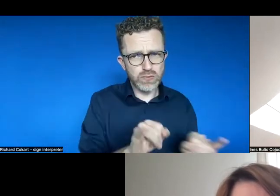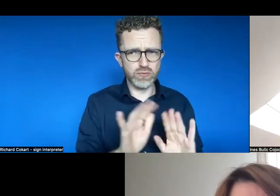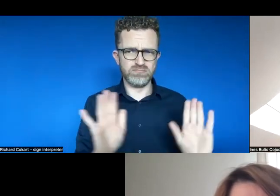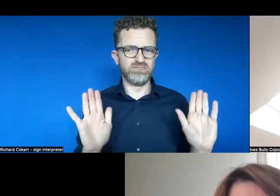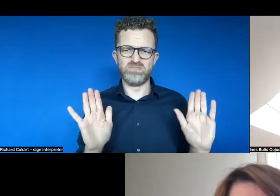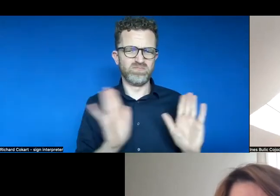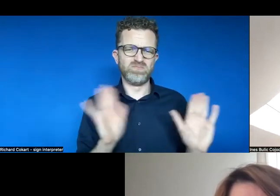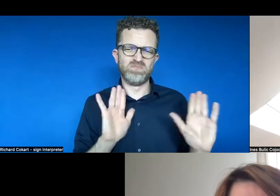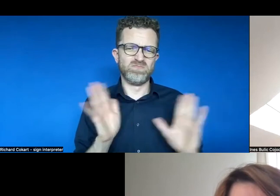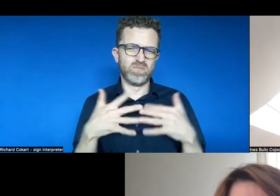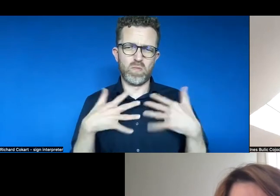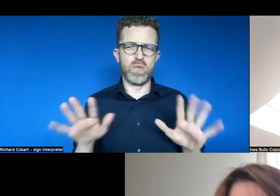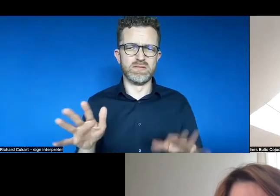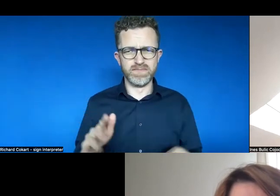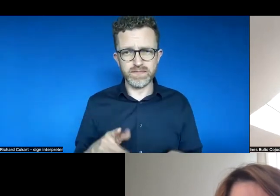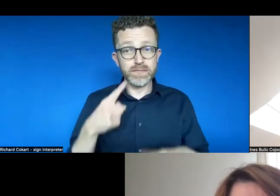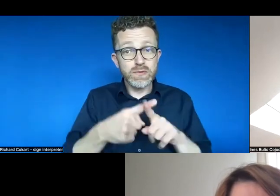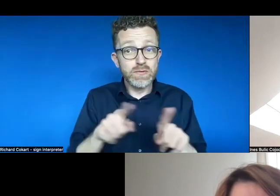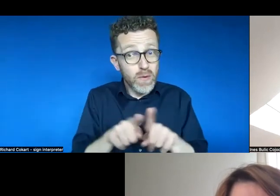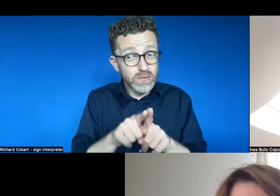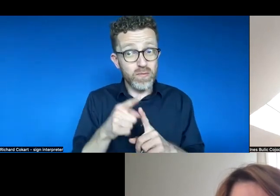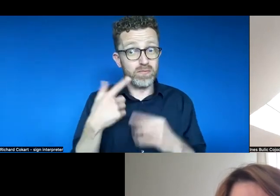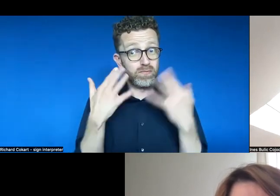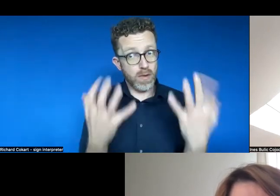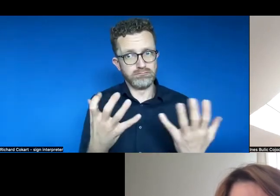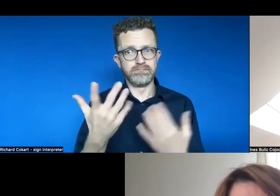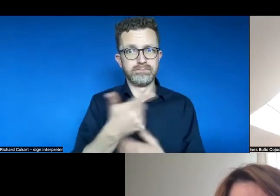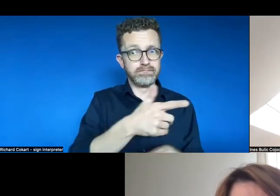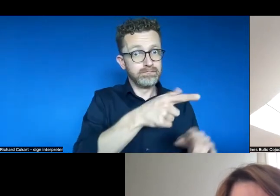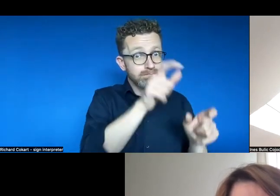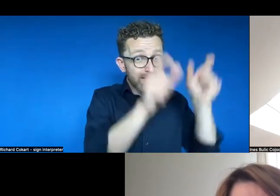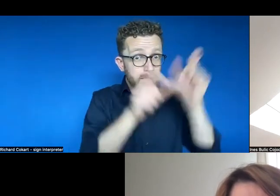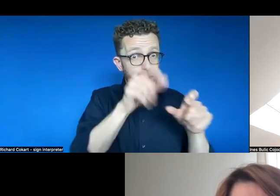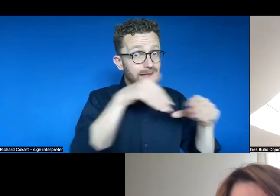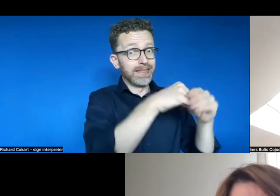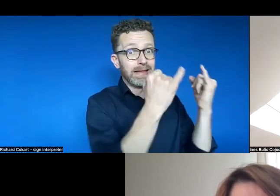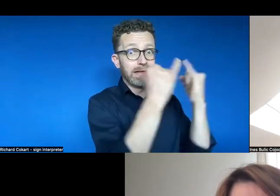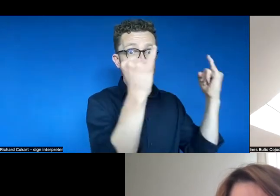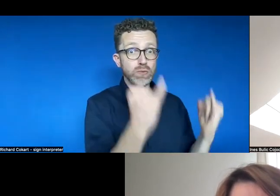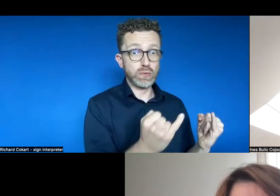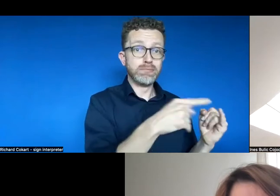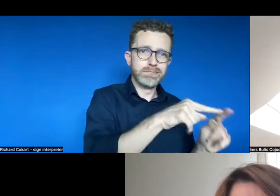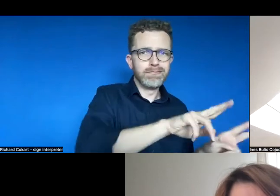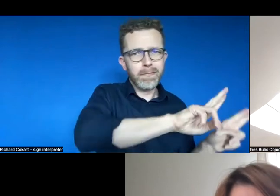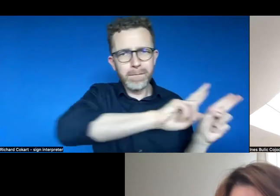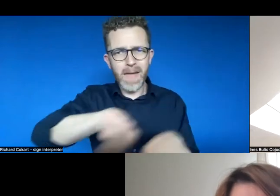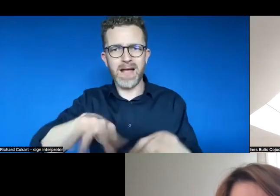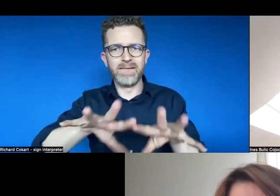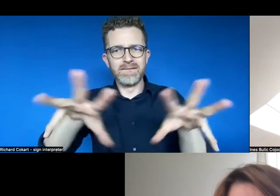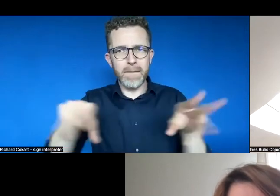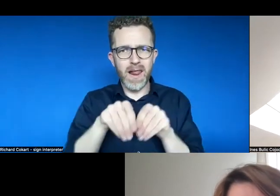attention on Ukraine at the moment, but it's so important that that attention stays on the situation of children